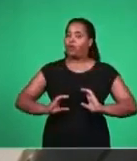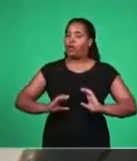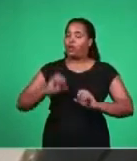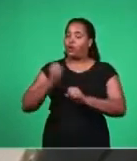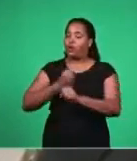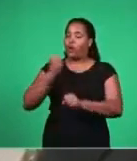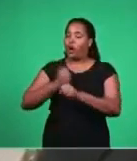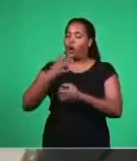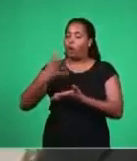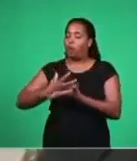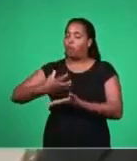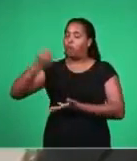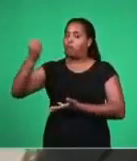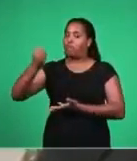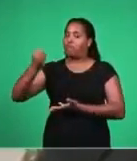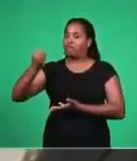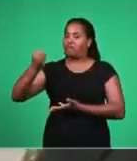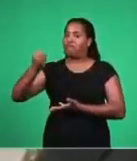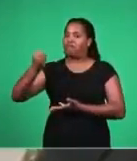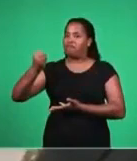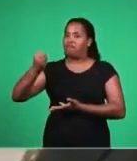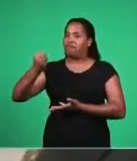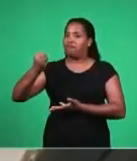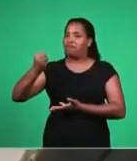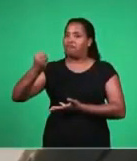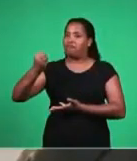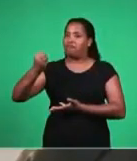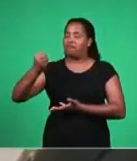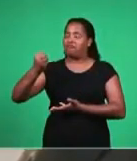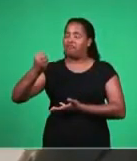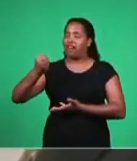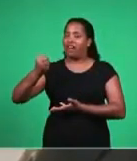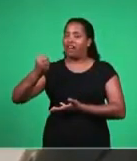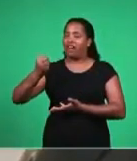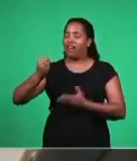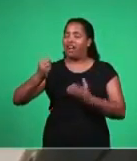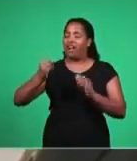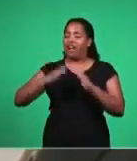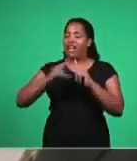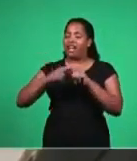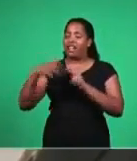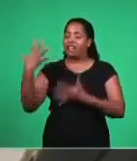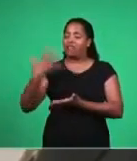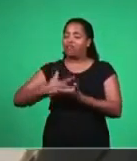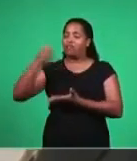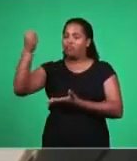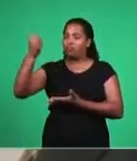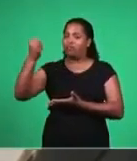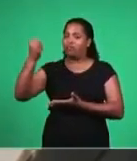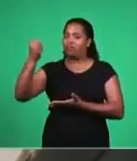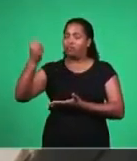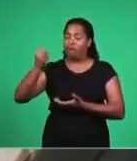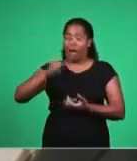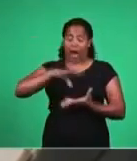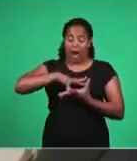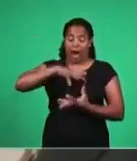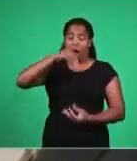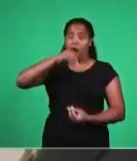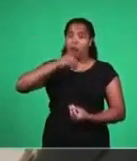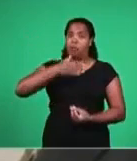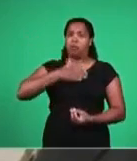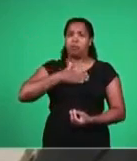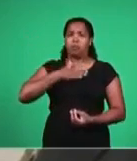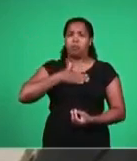be raptured. My soul, the church, will be raptured. My